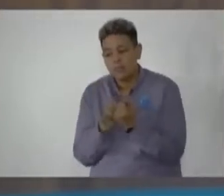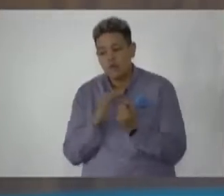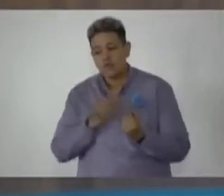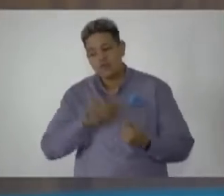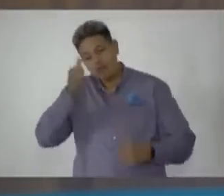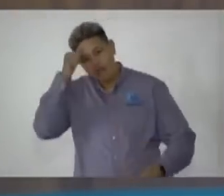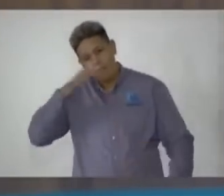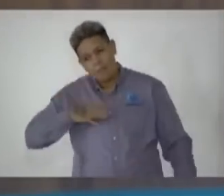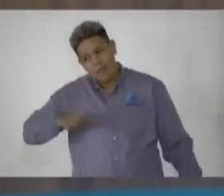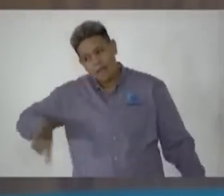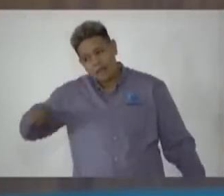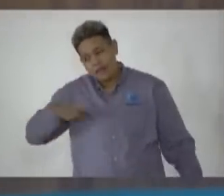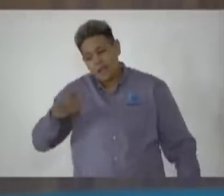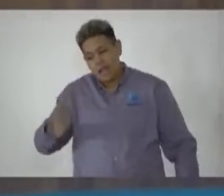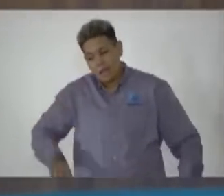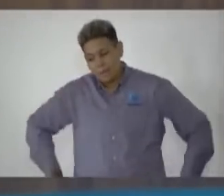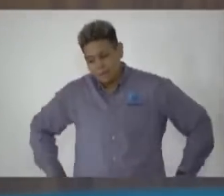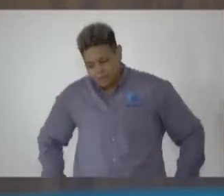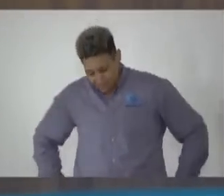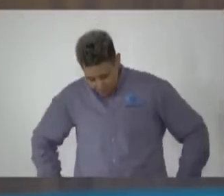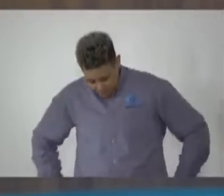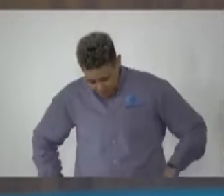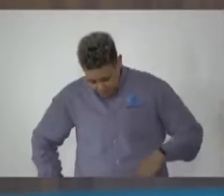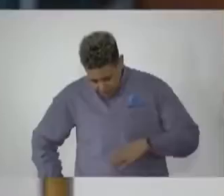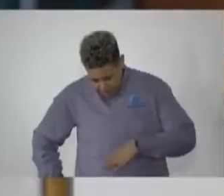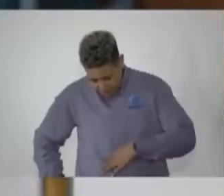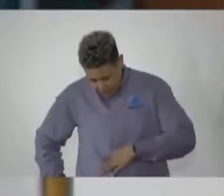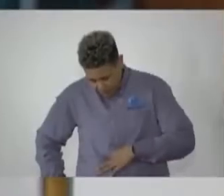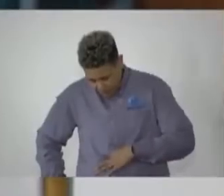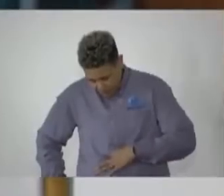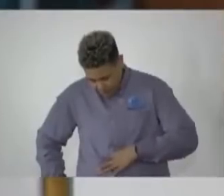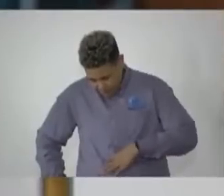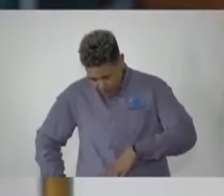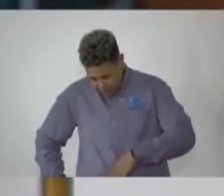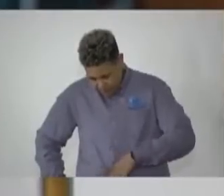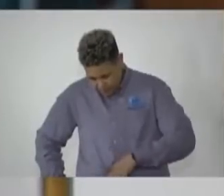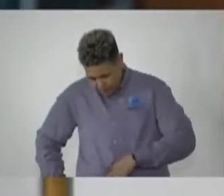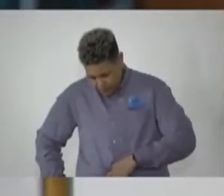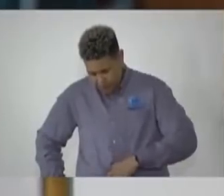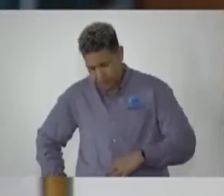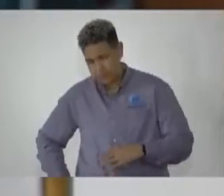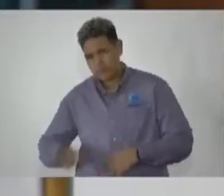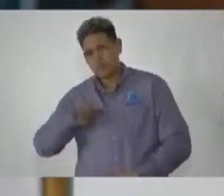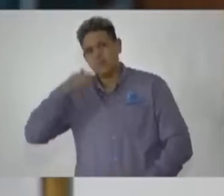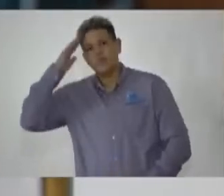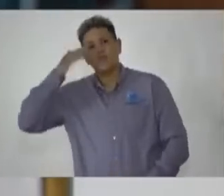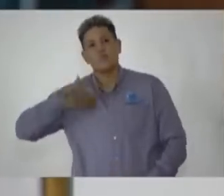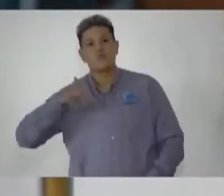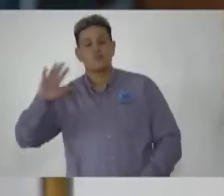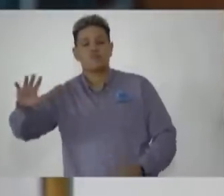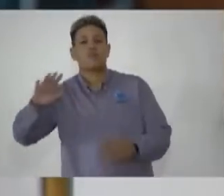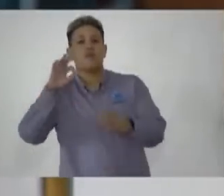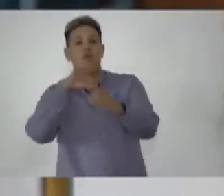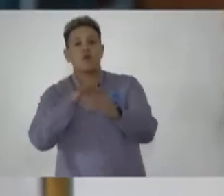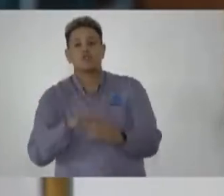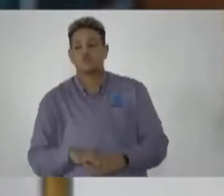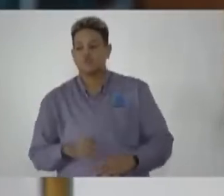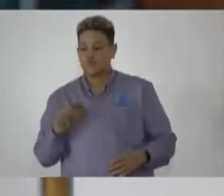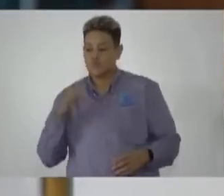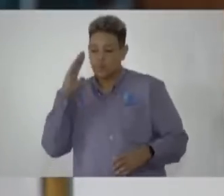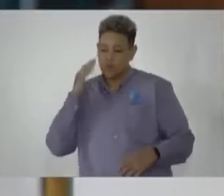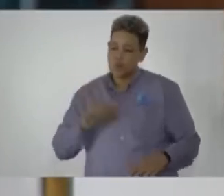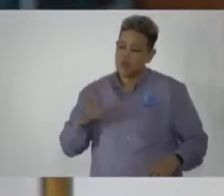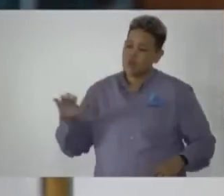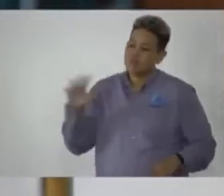male counterparts. And we welcome their contributions, and we welcome their criticisms. And